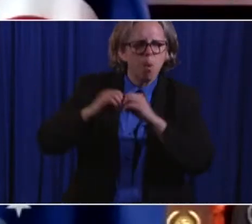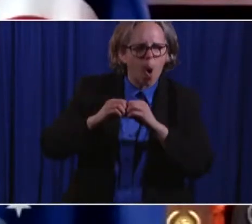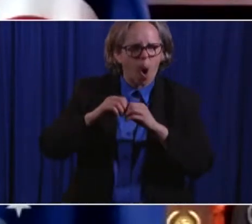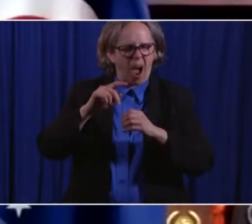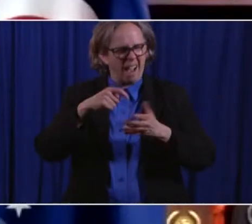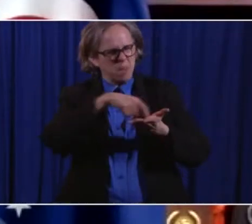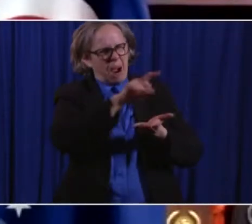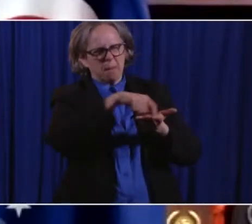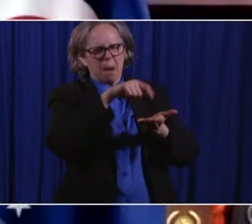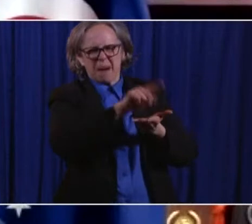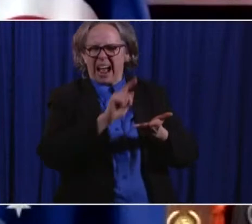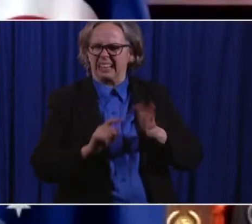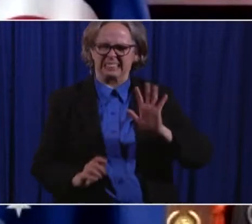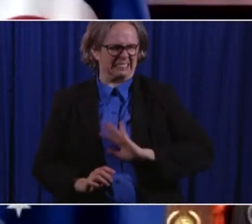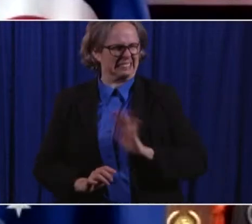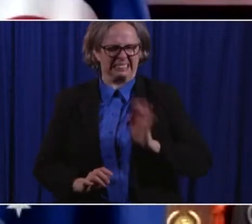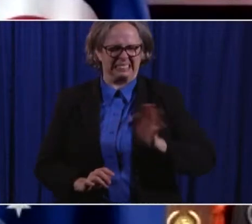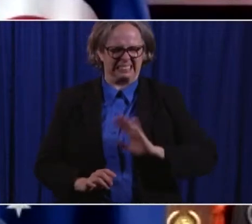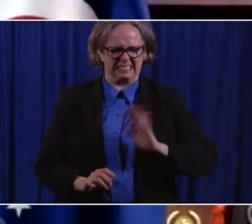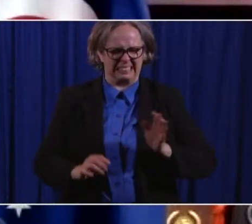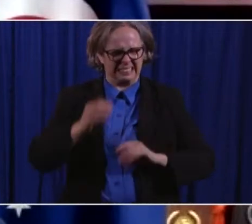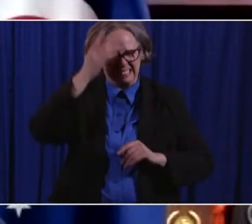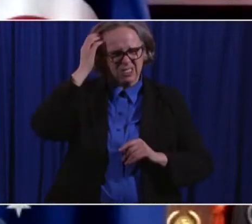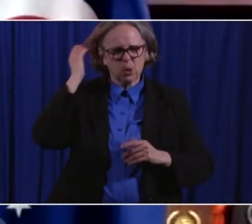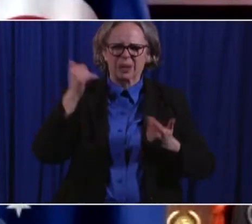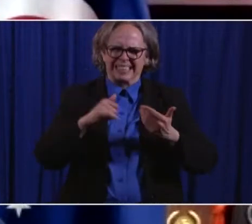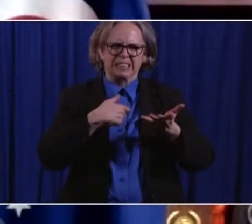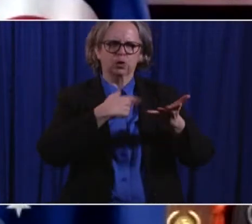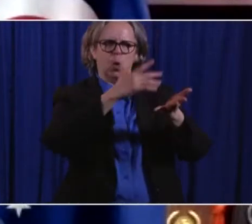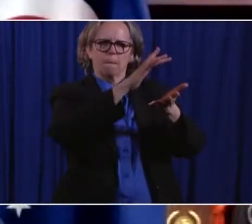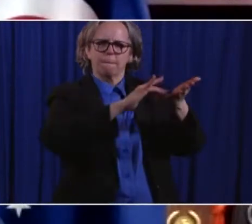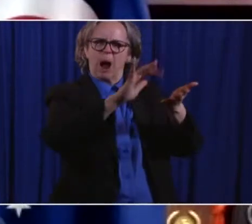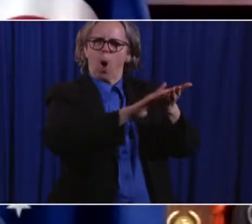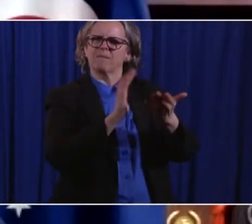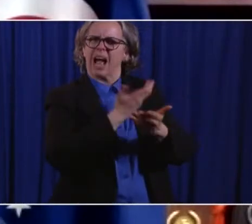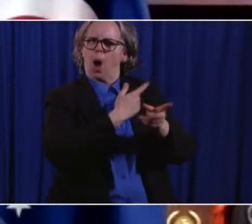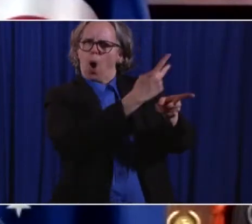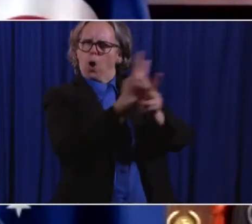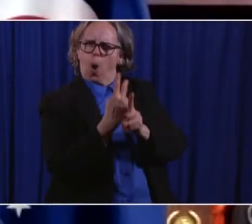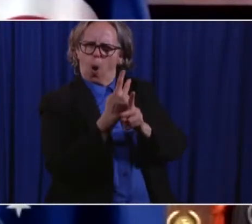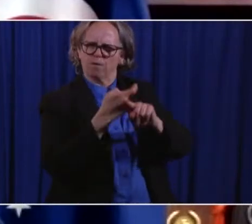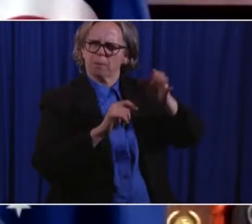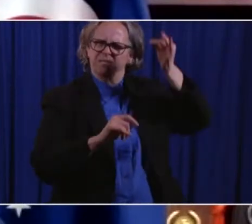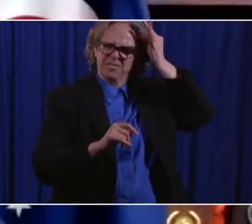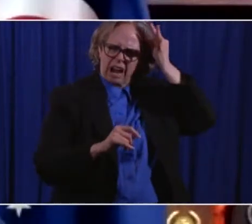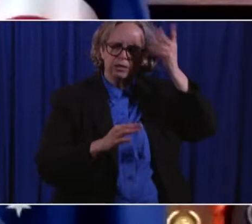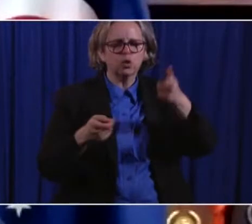additional $329 million in 2024.